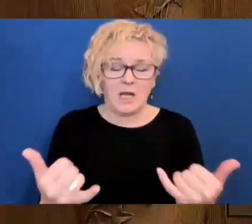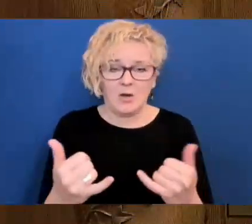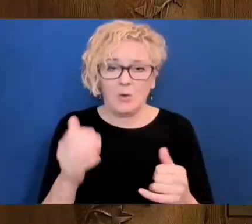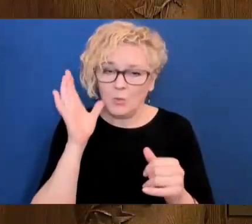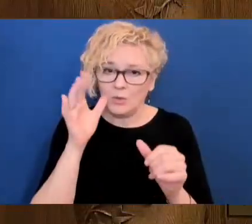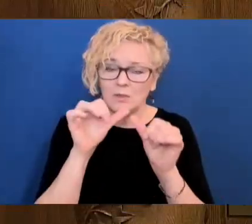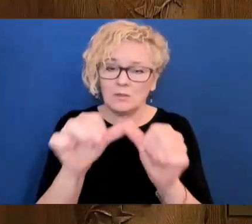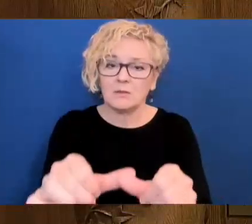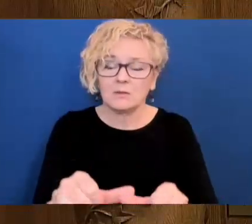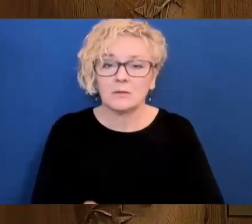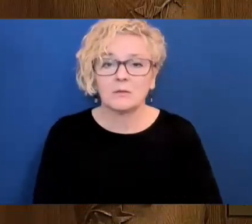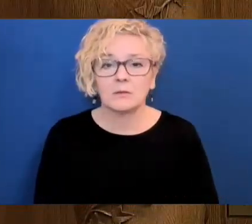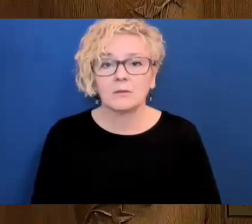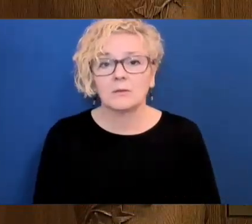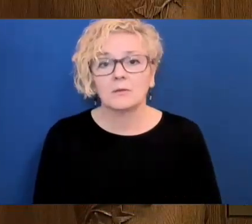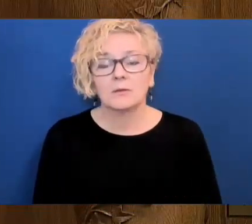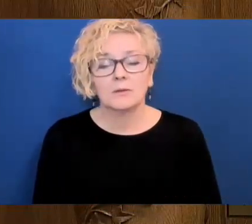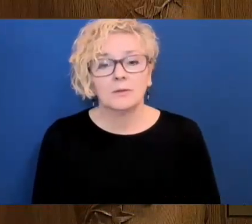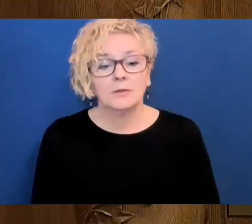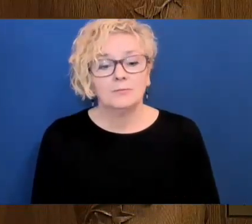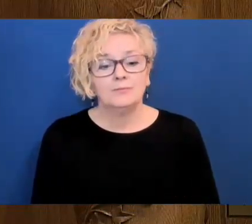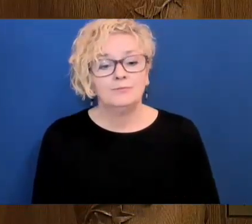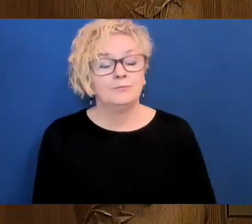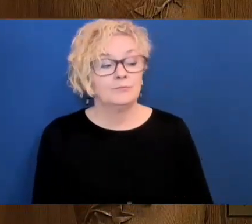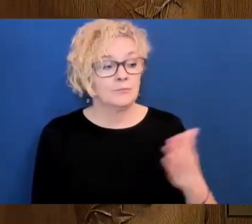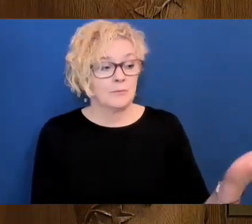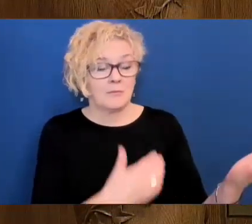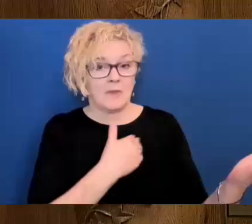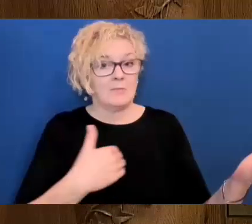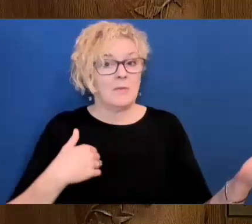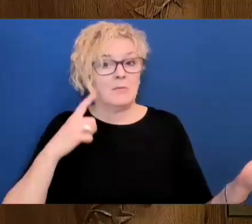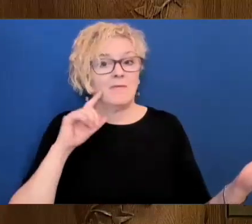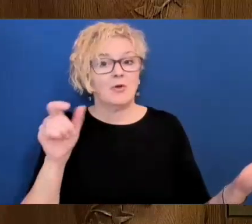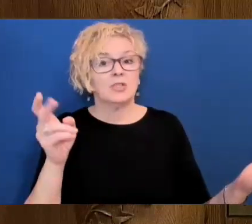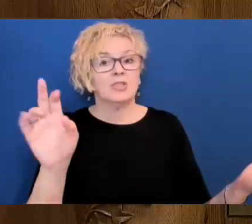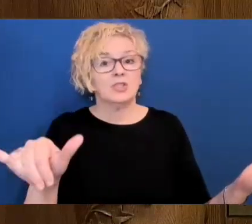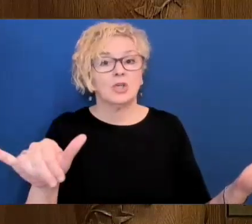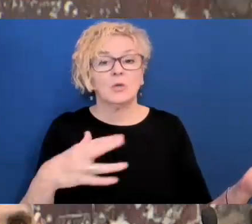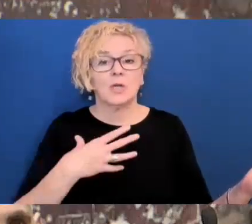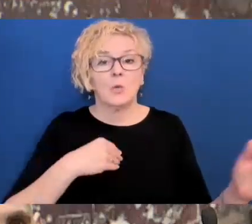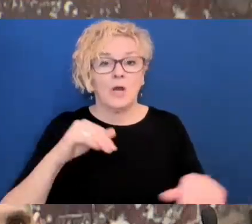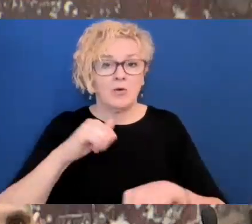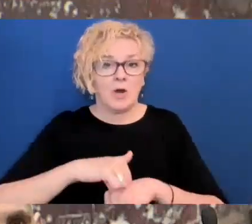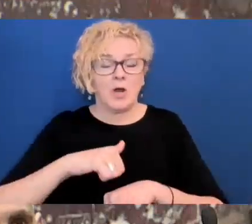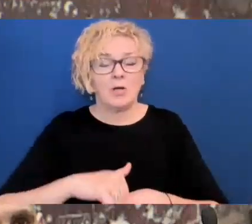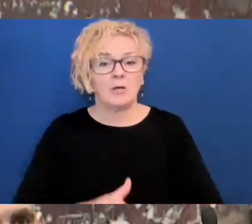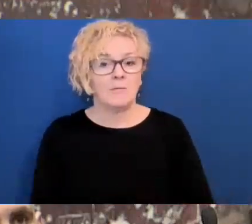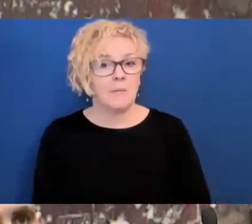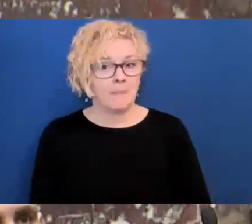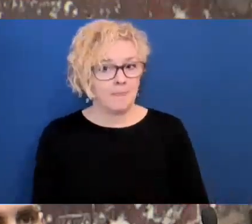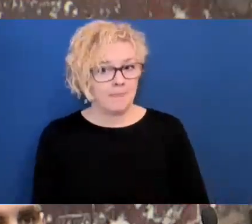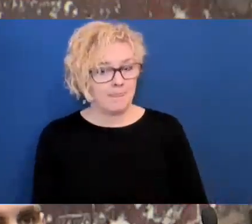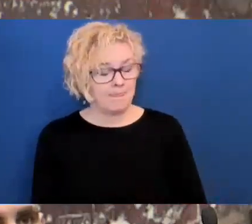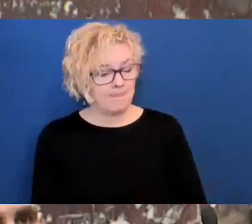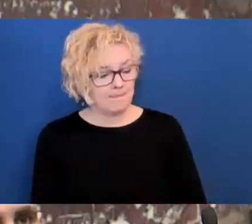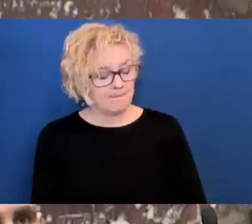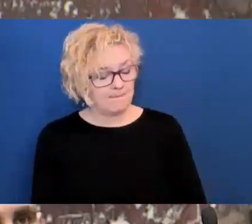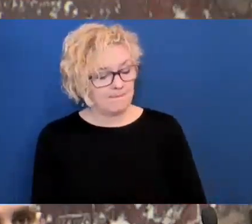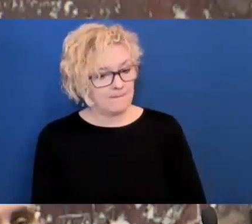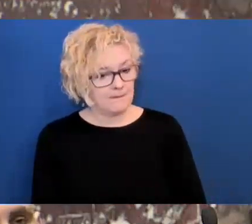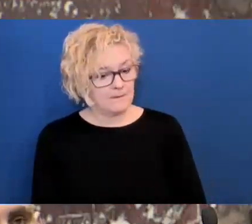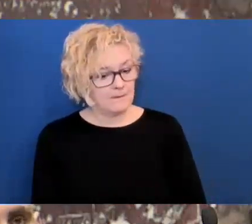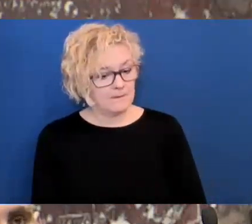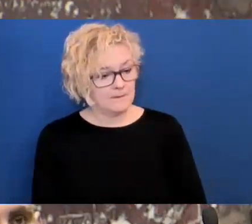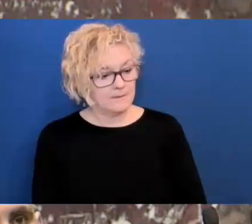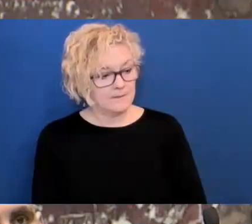Member for Surrey White Rock. Thank you, Mr. Speaker. The reality